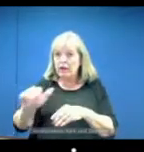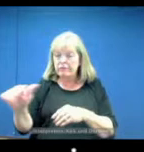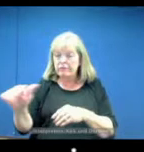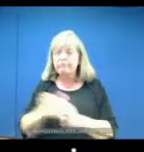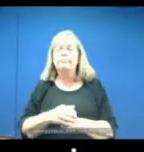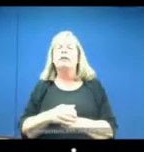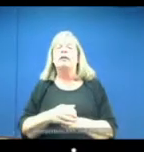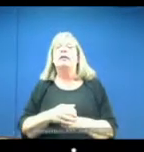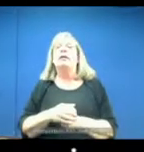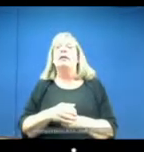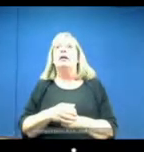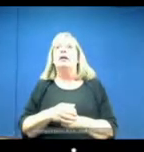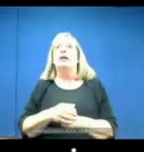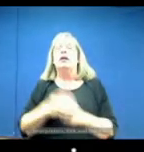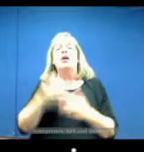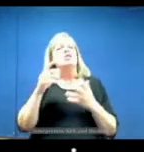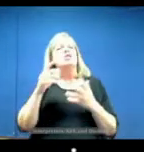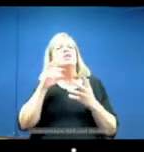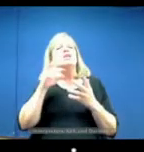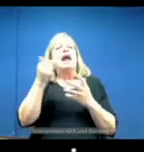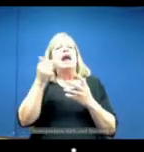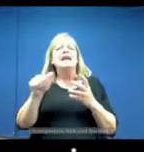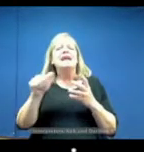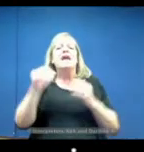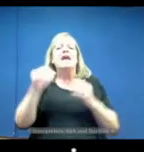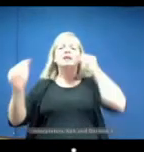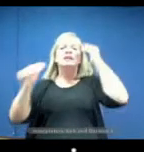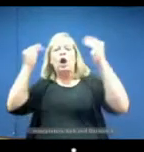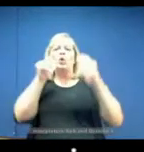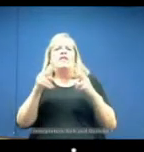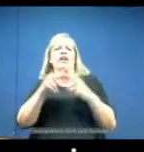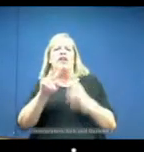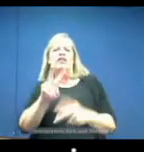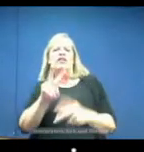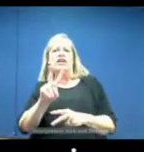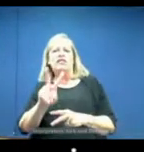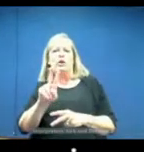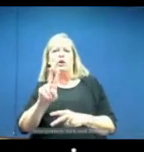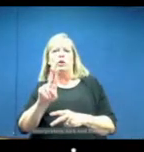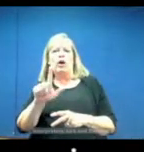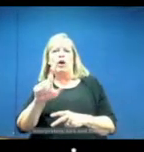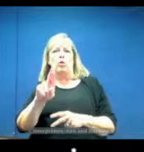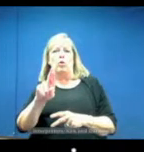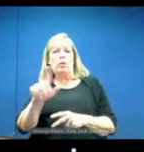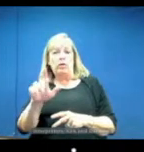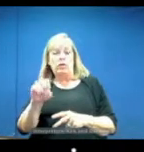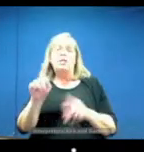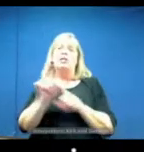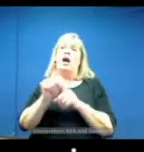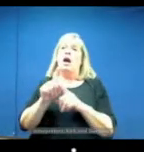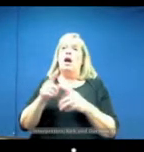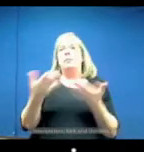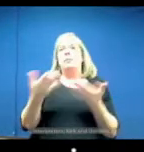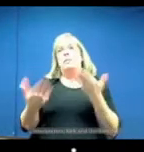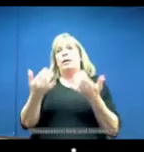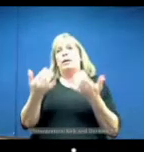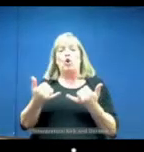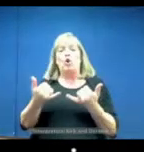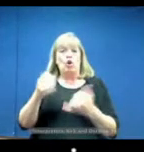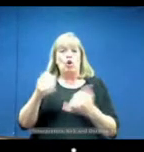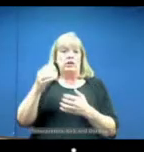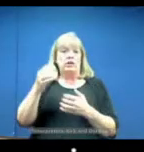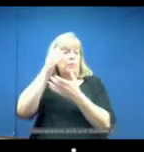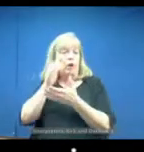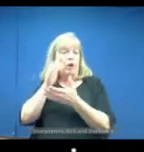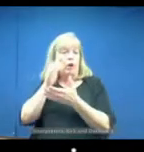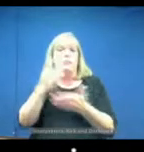or abuse of a vulnerable adult. So the current spouse might file a petition for relief against